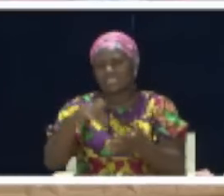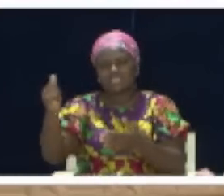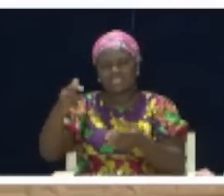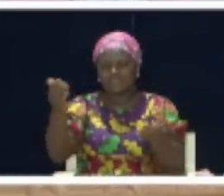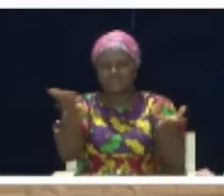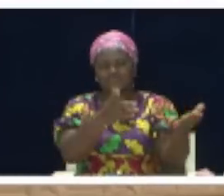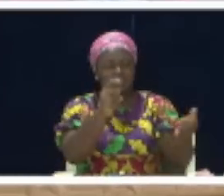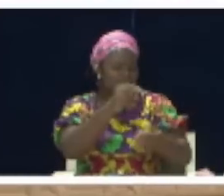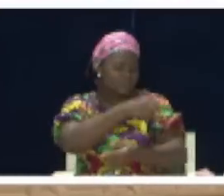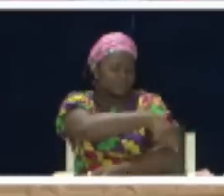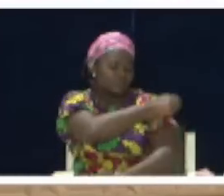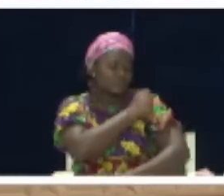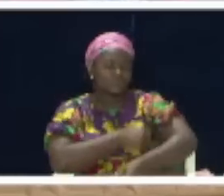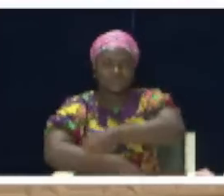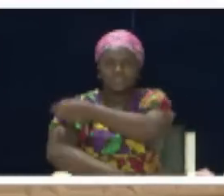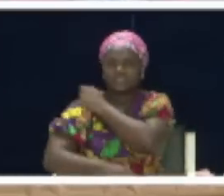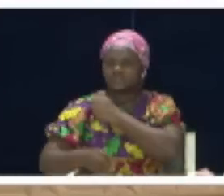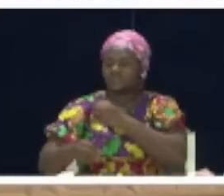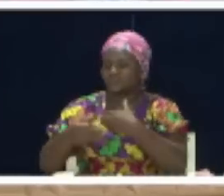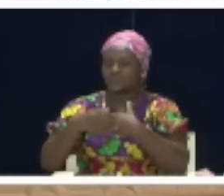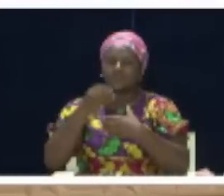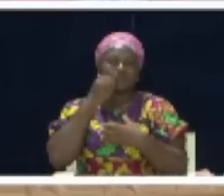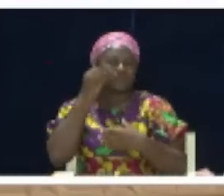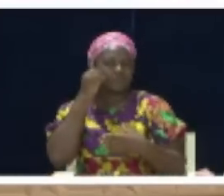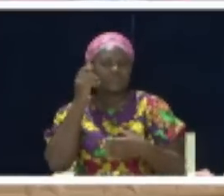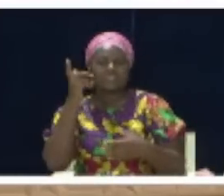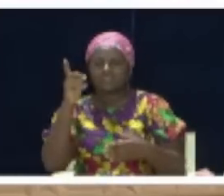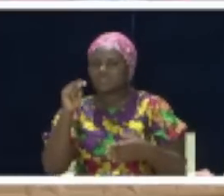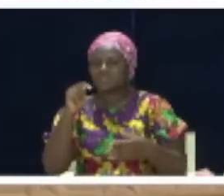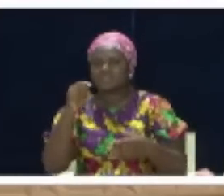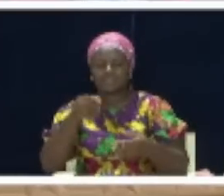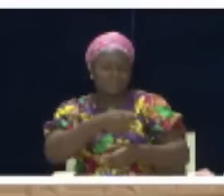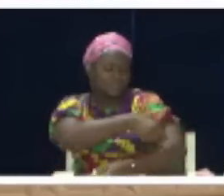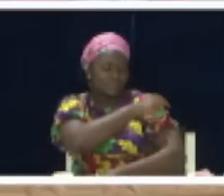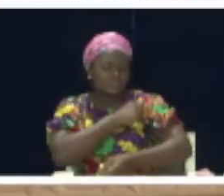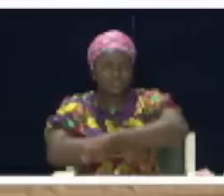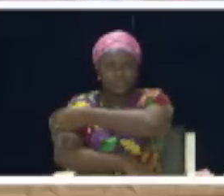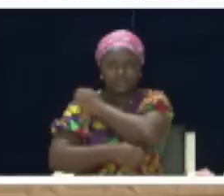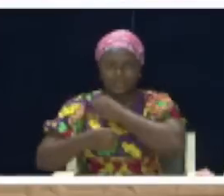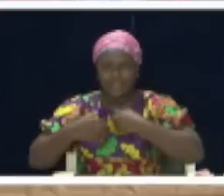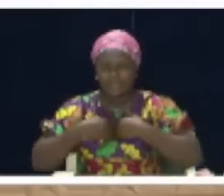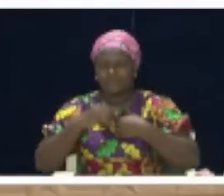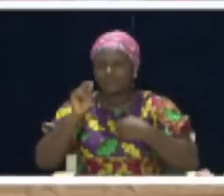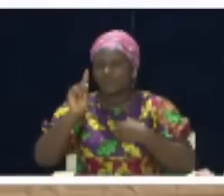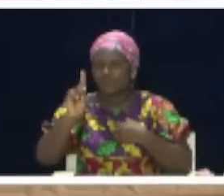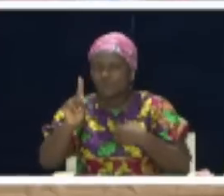And the chief had one small girl living in the house,